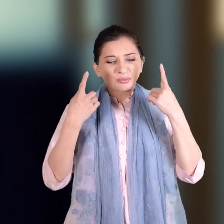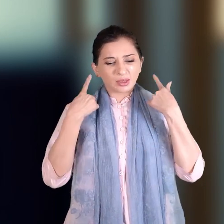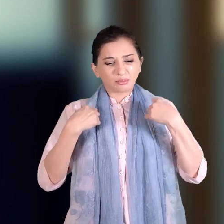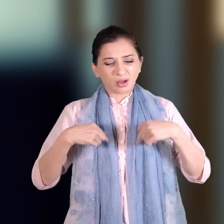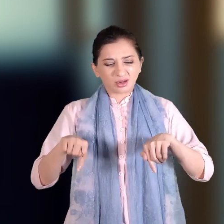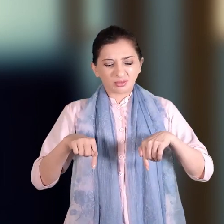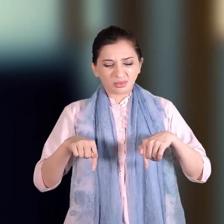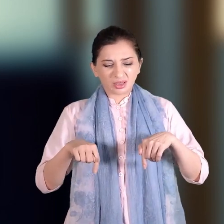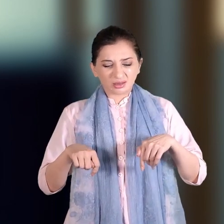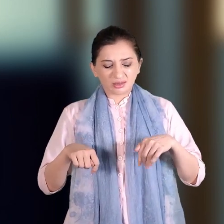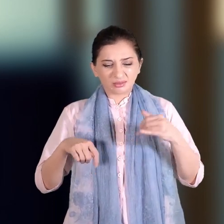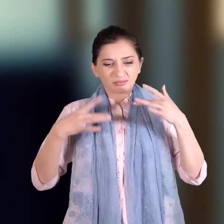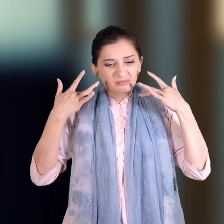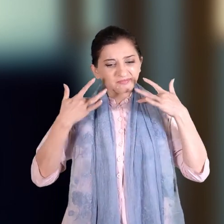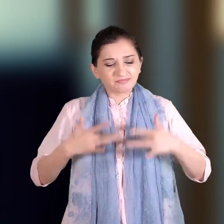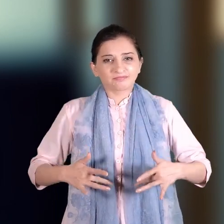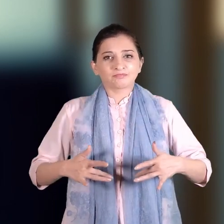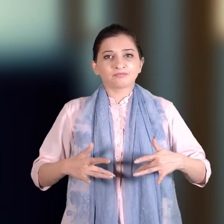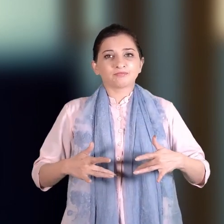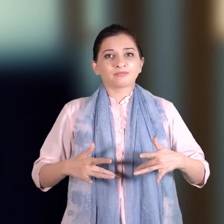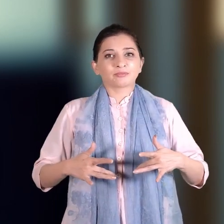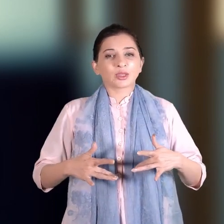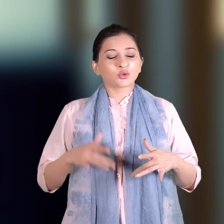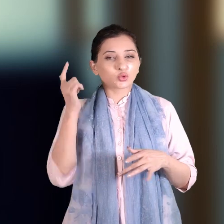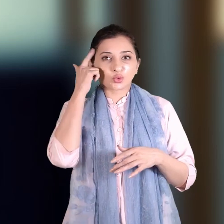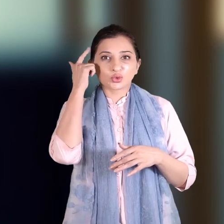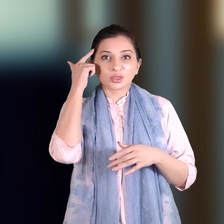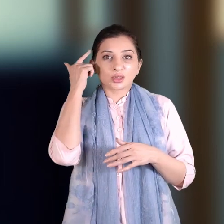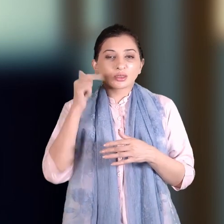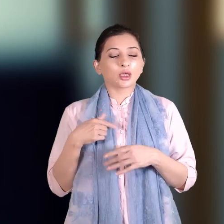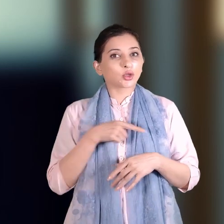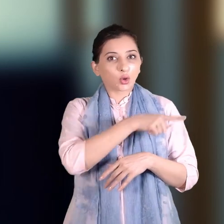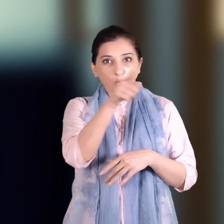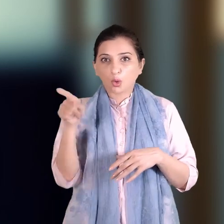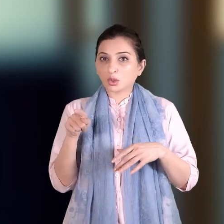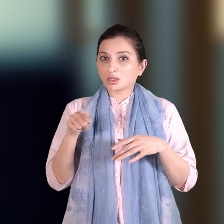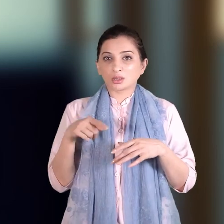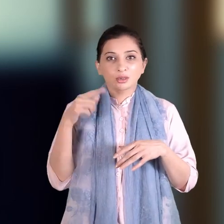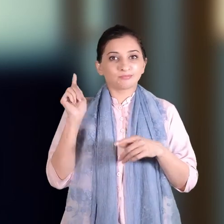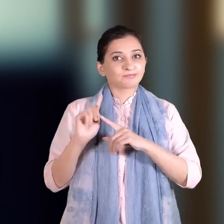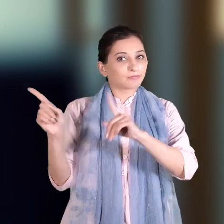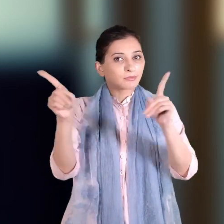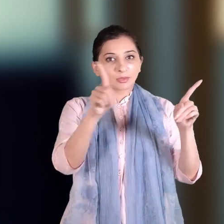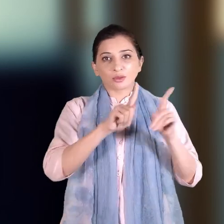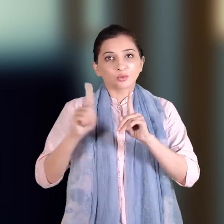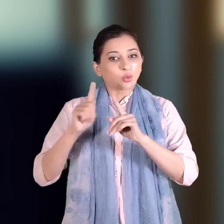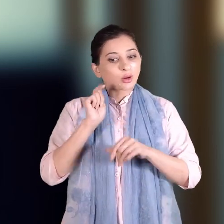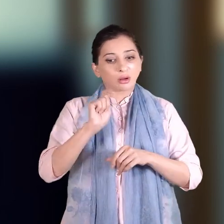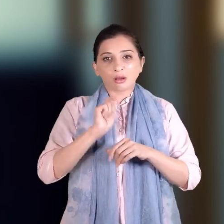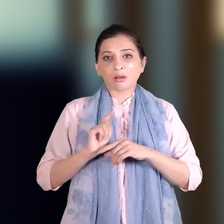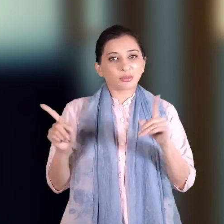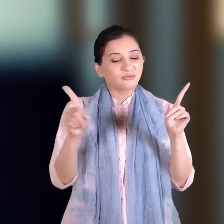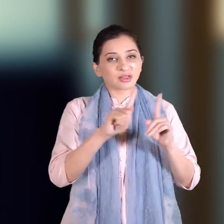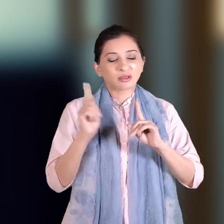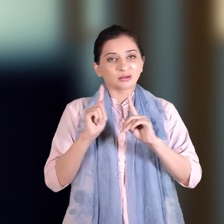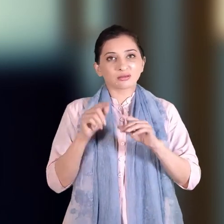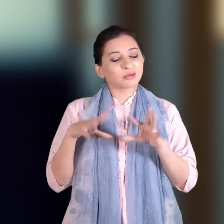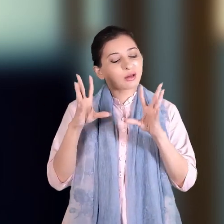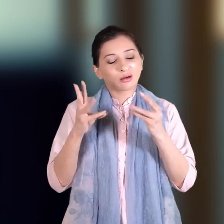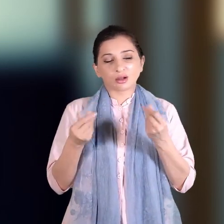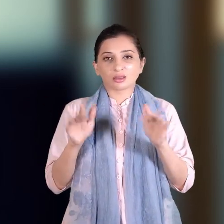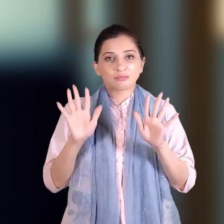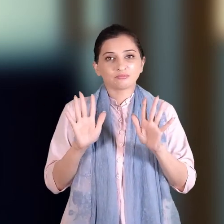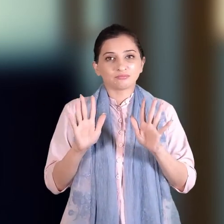worthlessness that comes up for women who do not decide to pursue their careers after becoming a